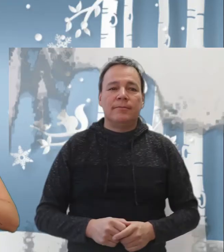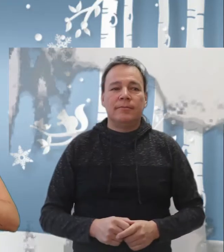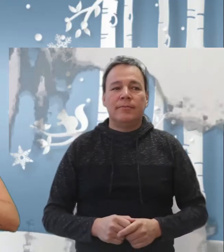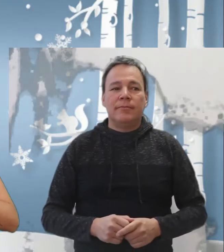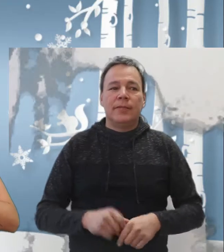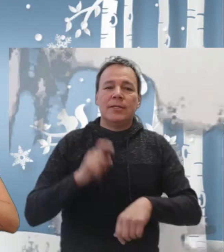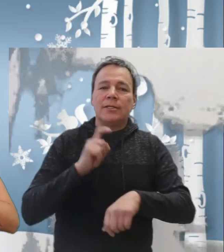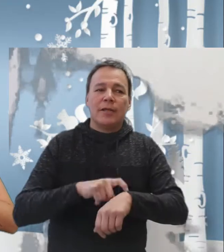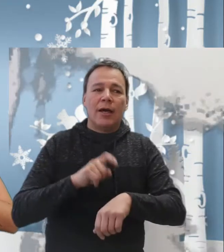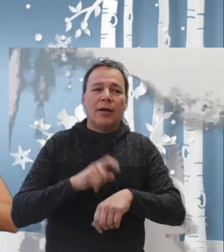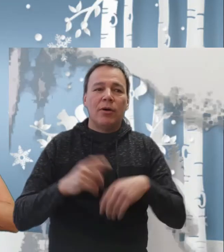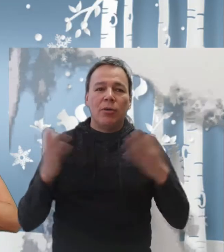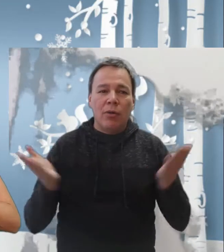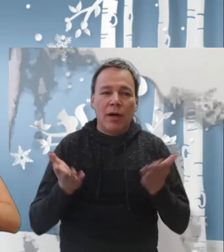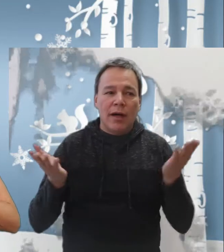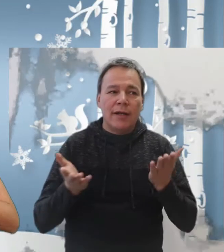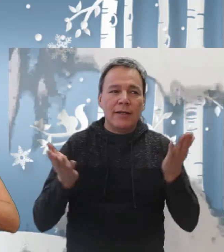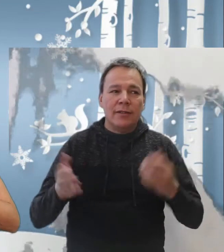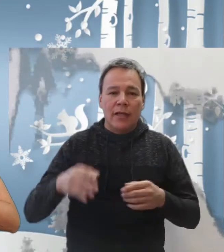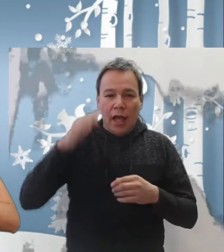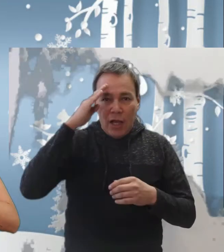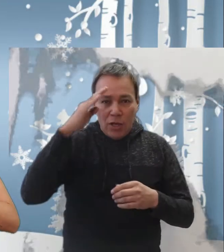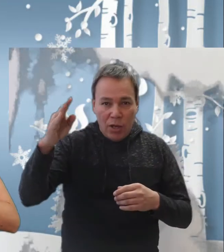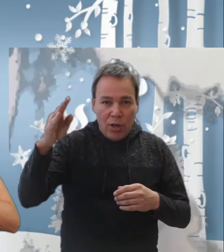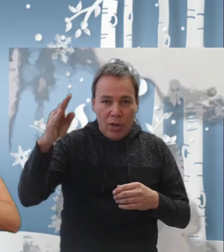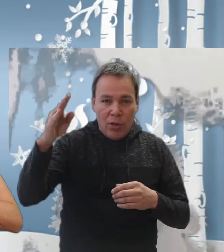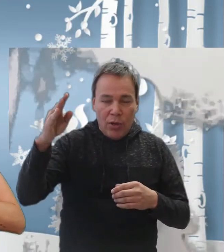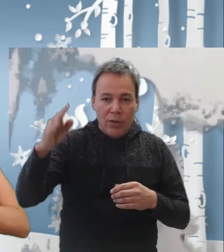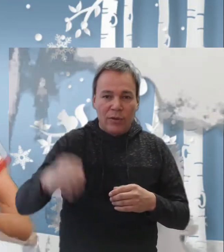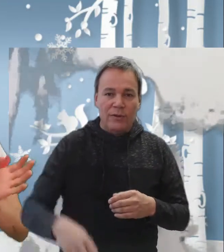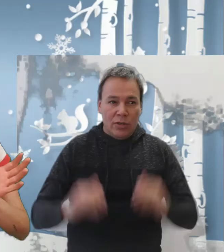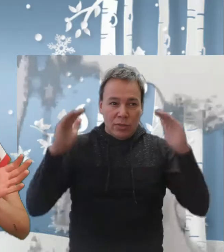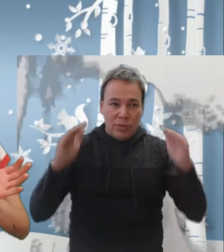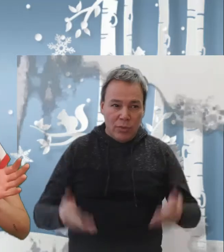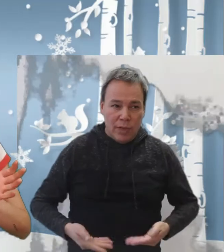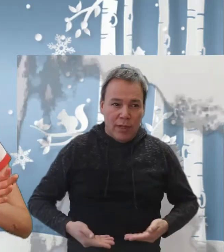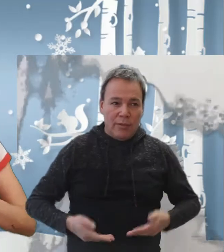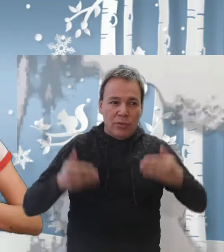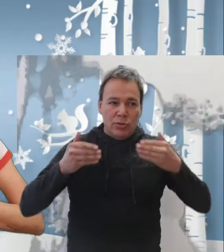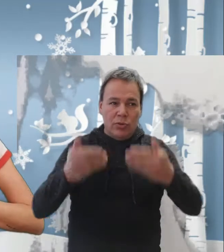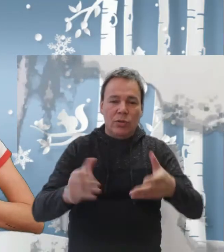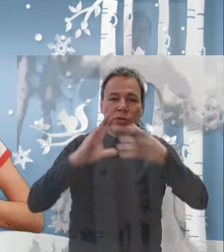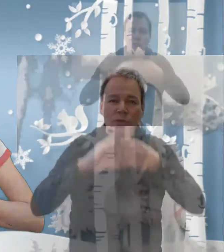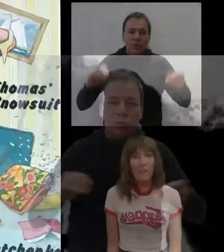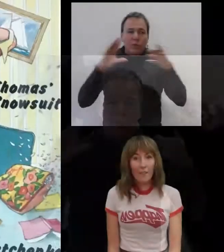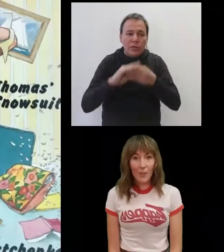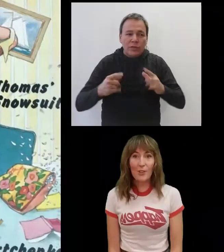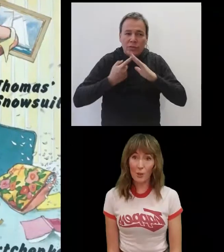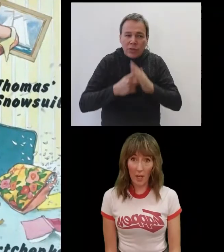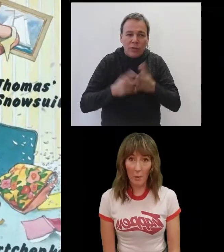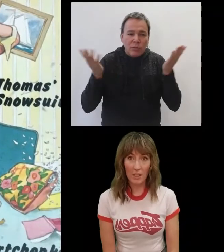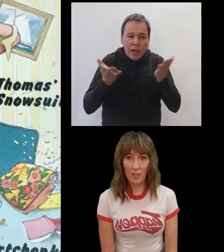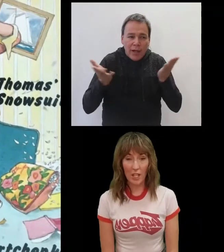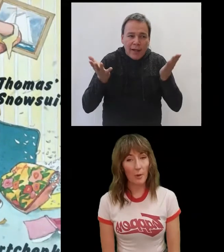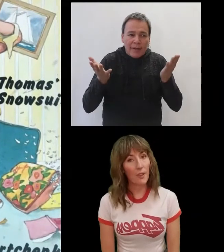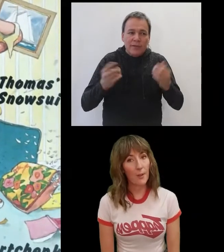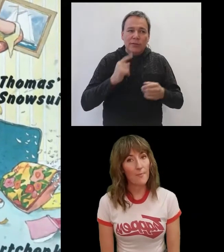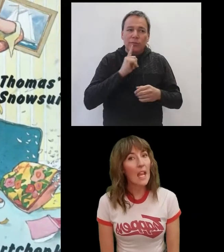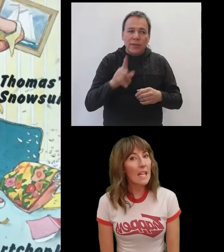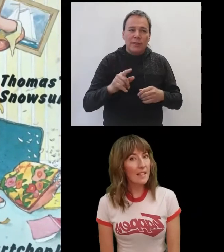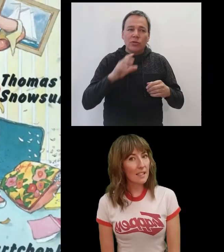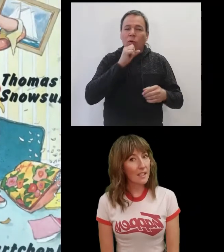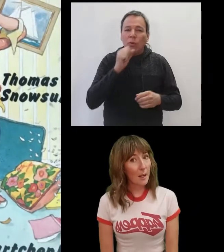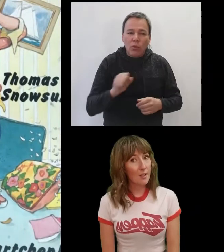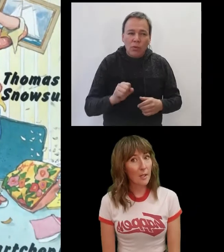friend, it's time to say hello. And welcome! Let's get started! And the first story I want to share with